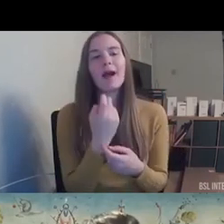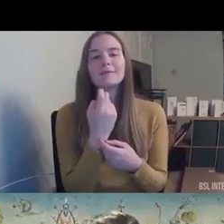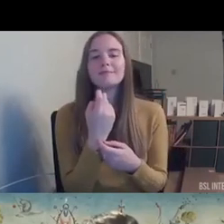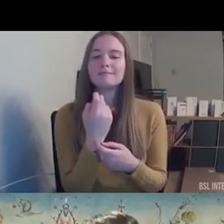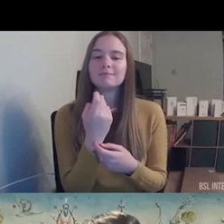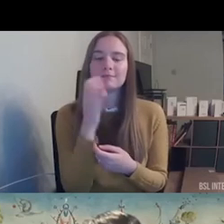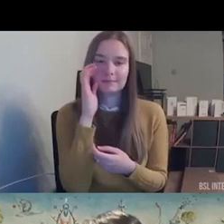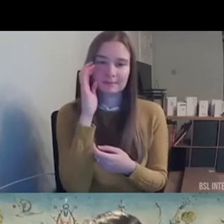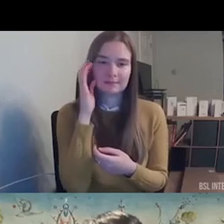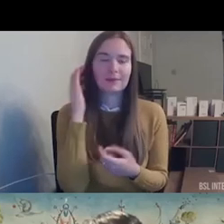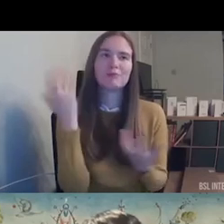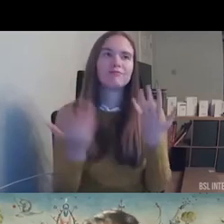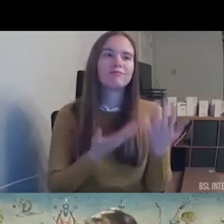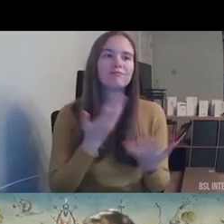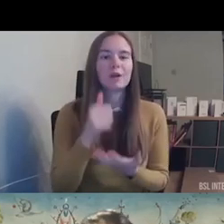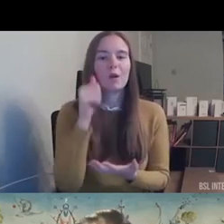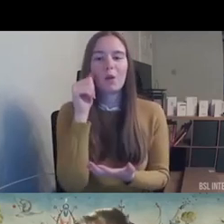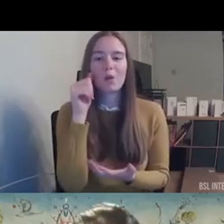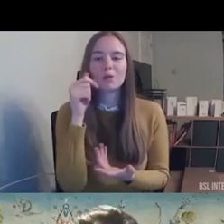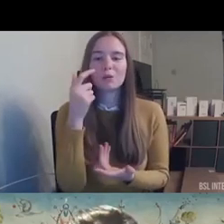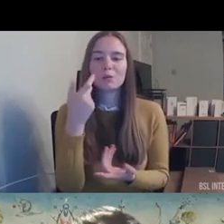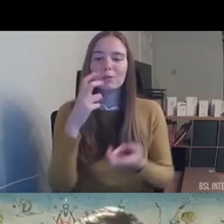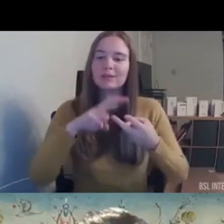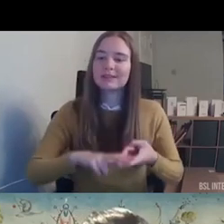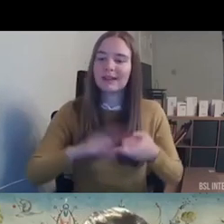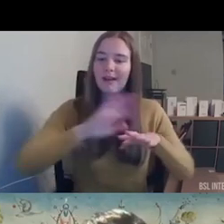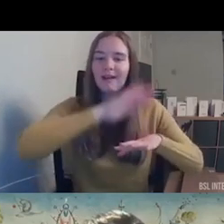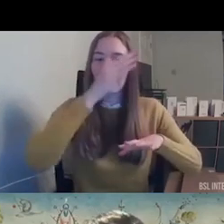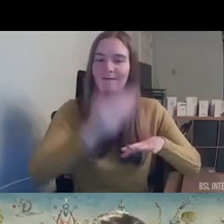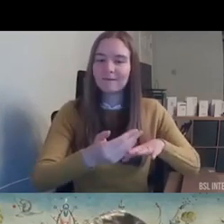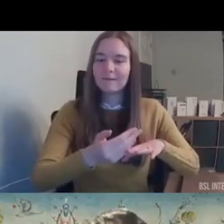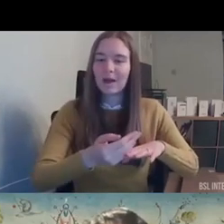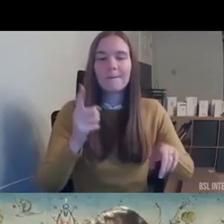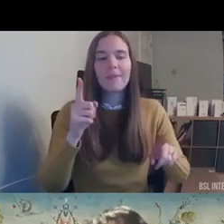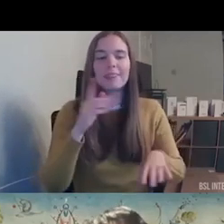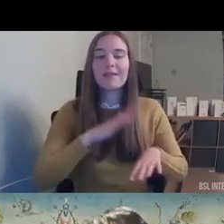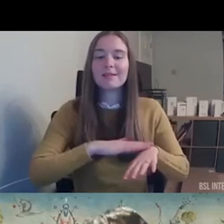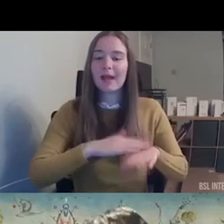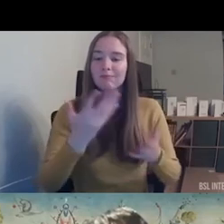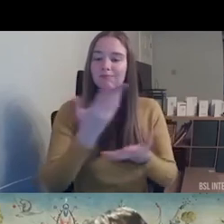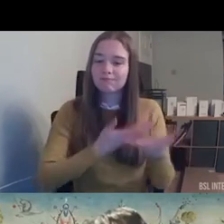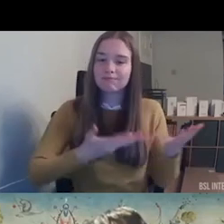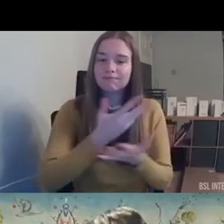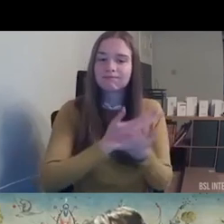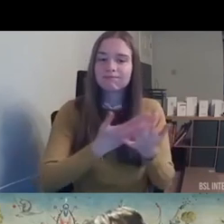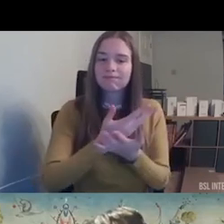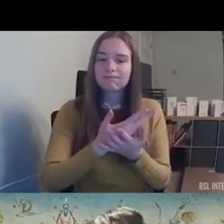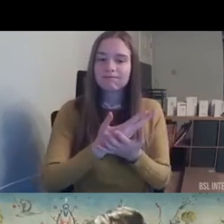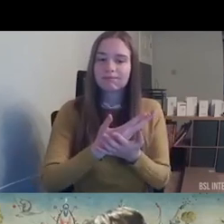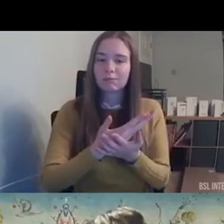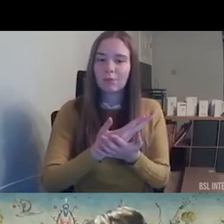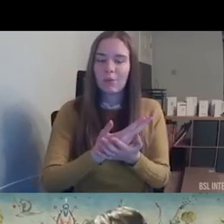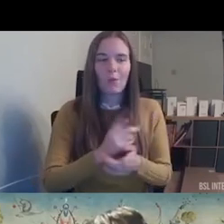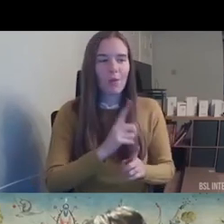you know, figuratively under the same cave, but this time talk about what is the way forward? You know, this has